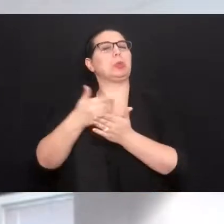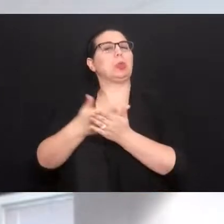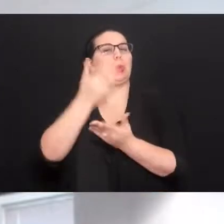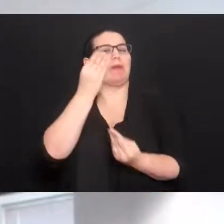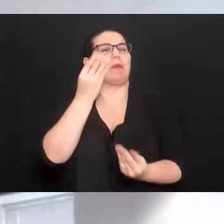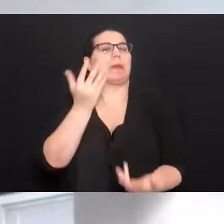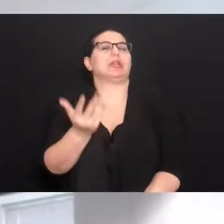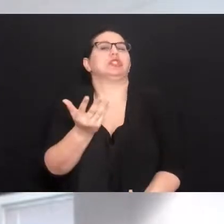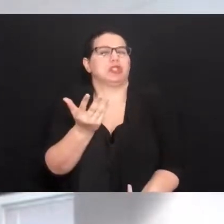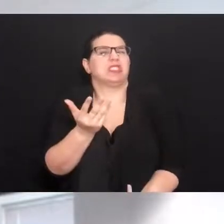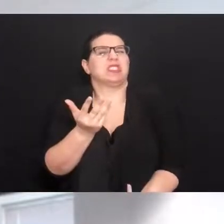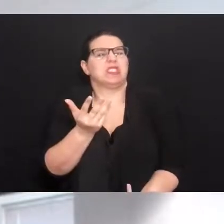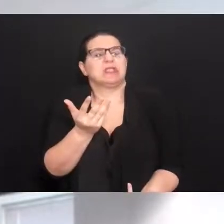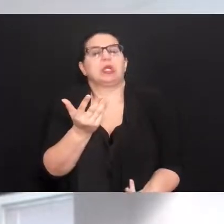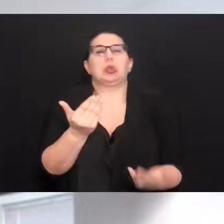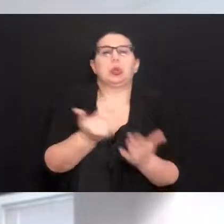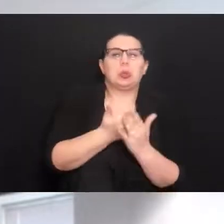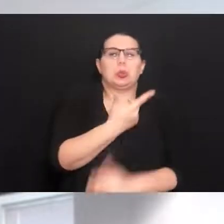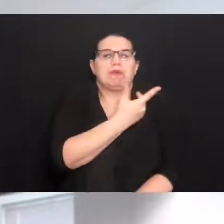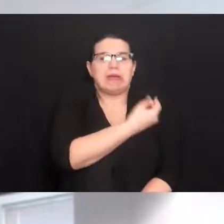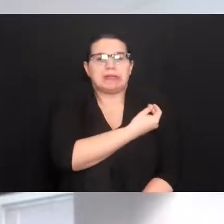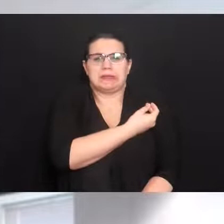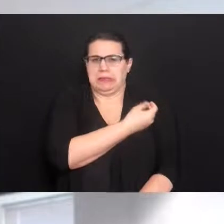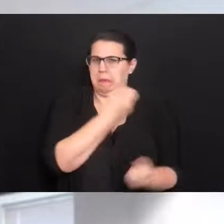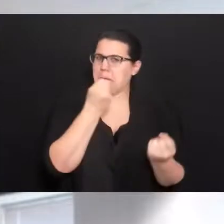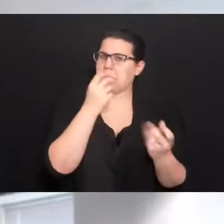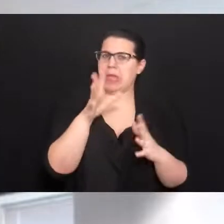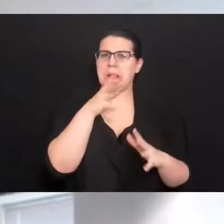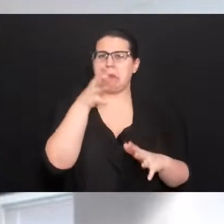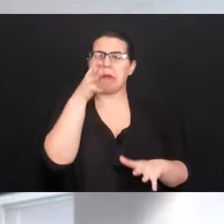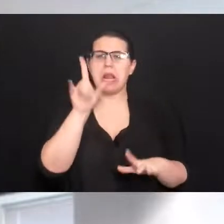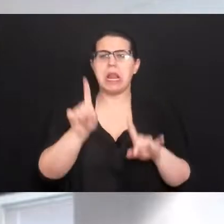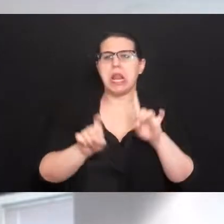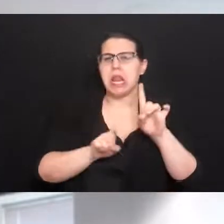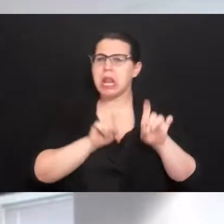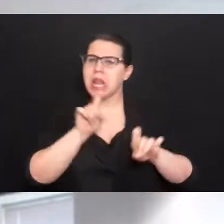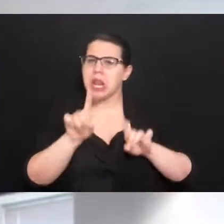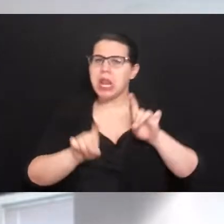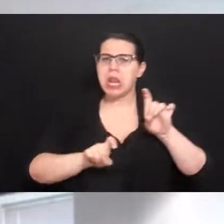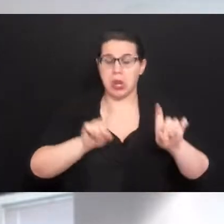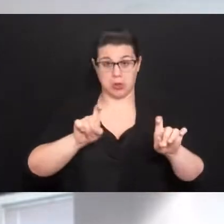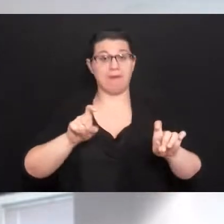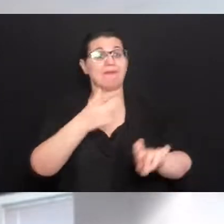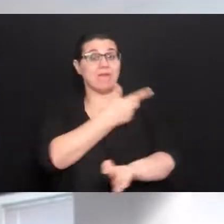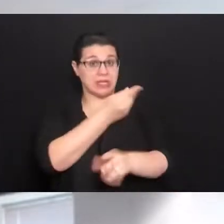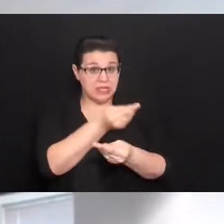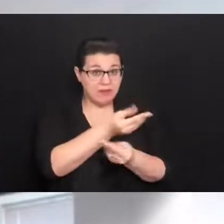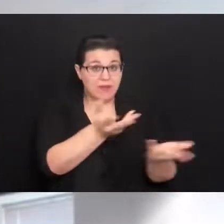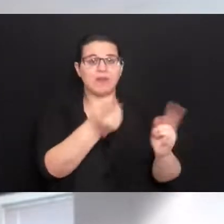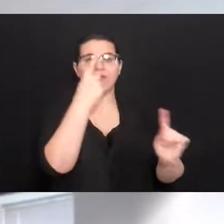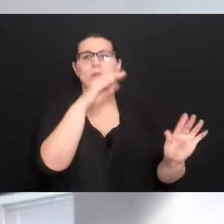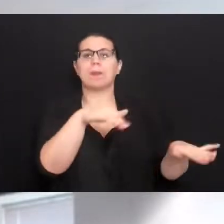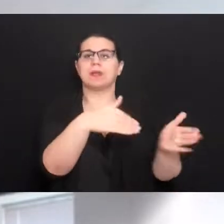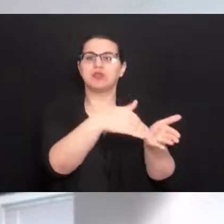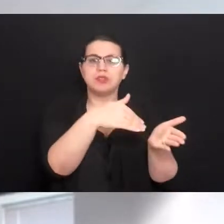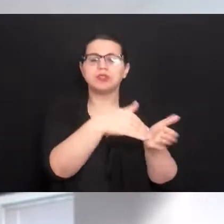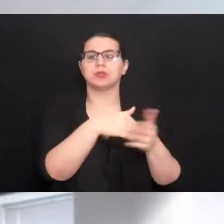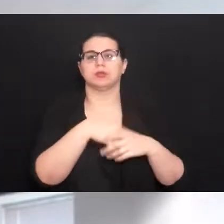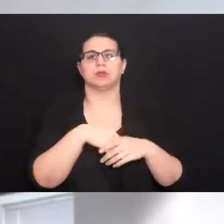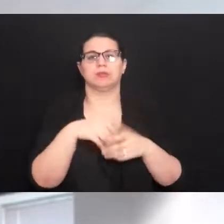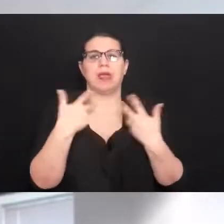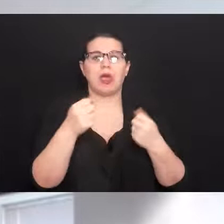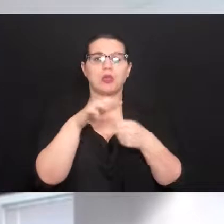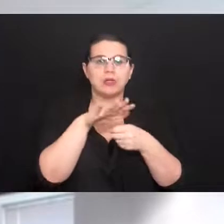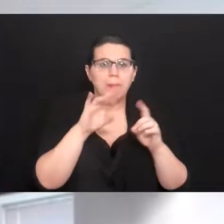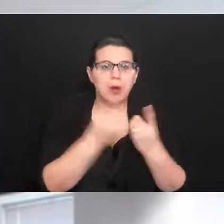parents have a lot of questions. So we do have the vaccines available to pediatricians, local health departments, community